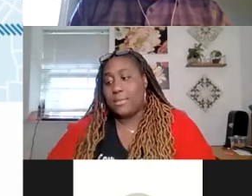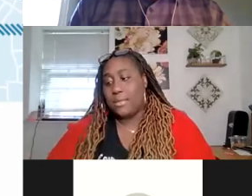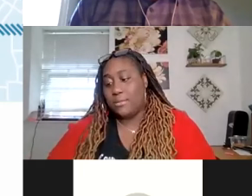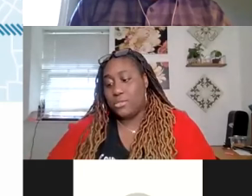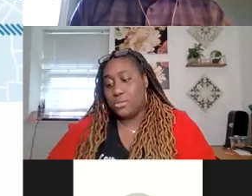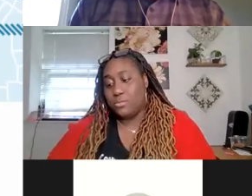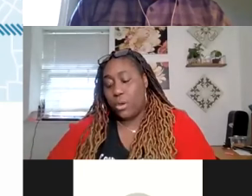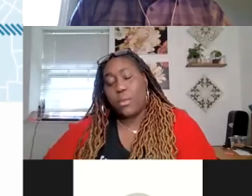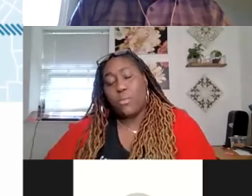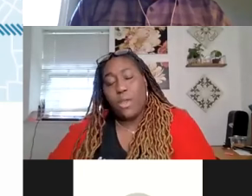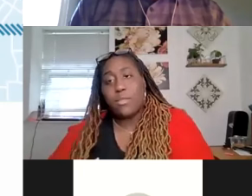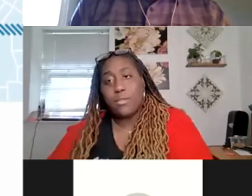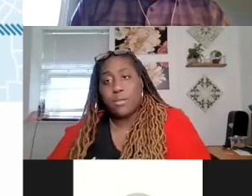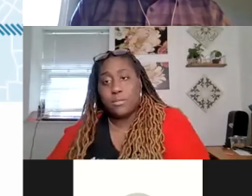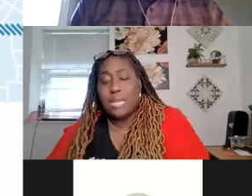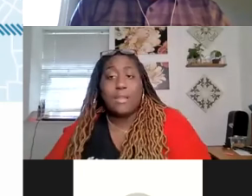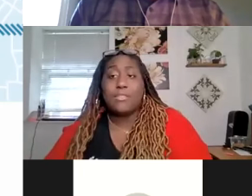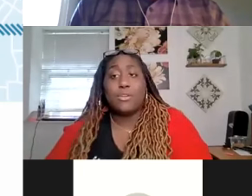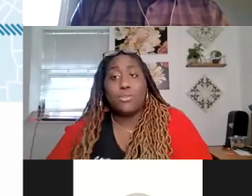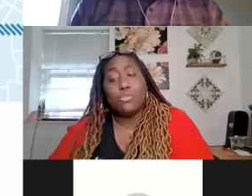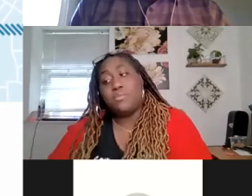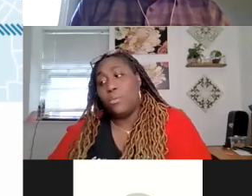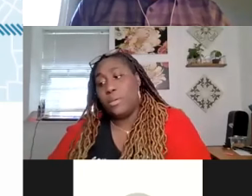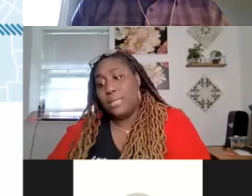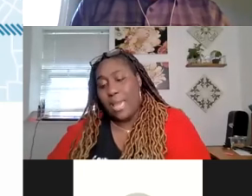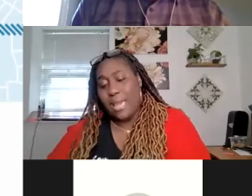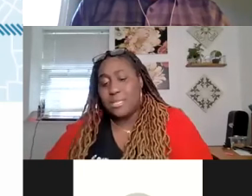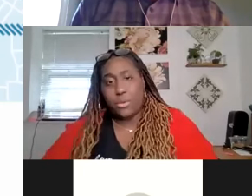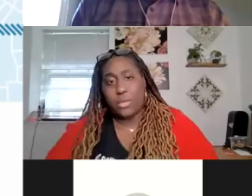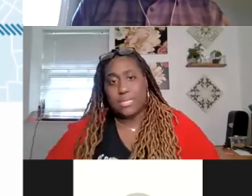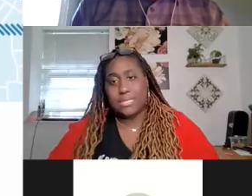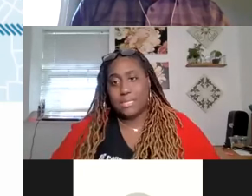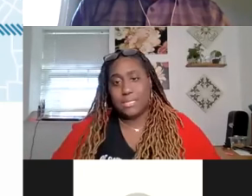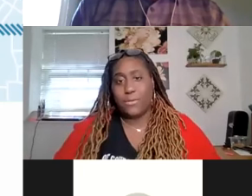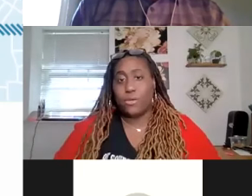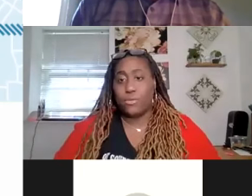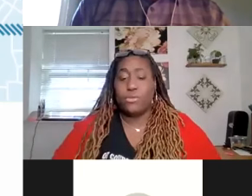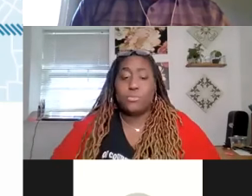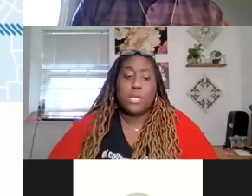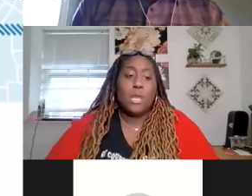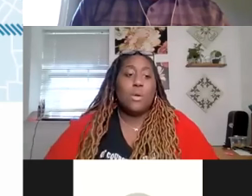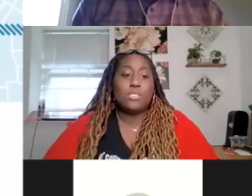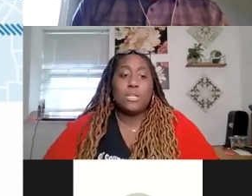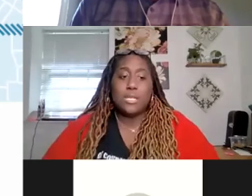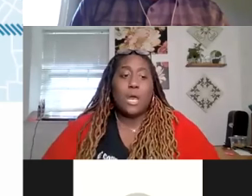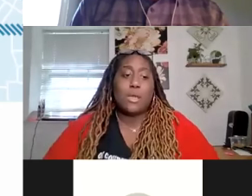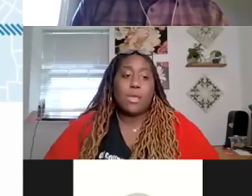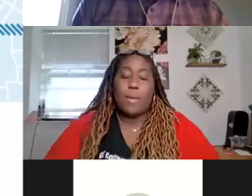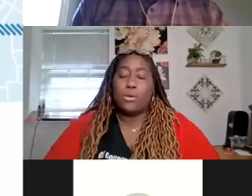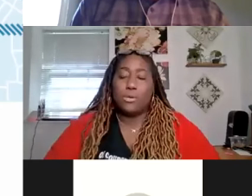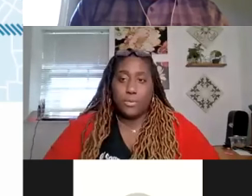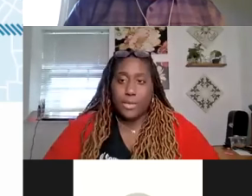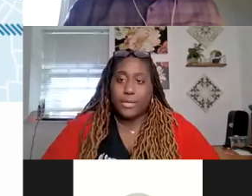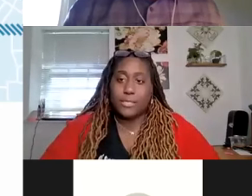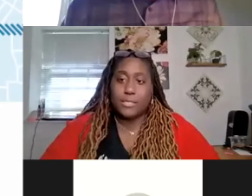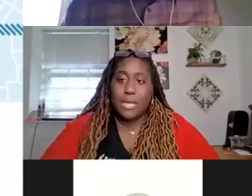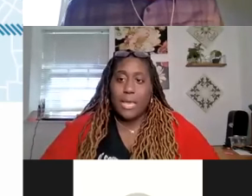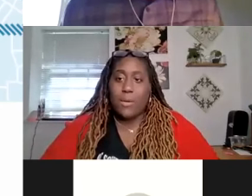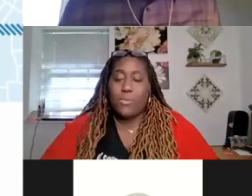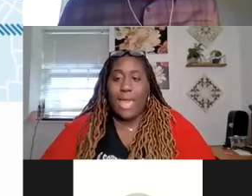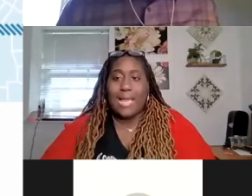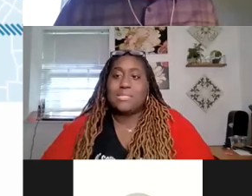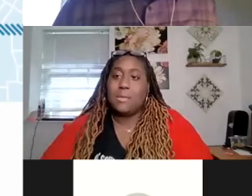looking and just working with other, not other groups, but we had this broken into different groups, we started talking about